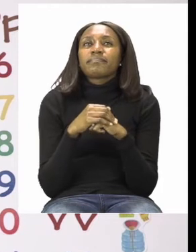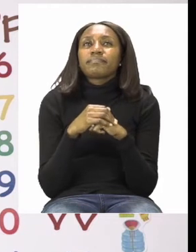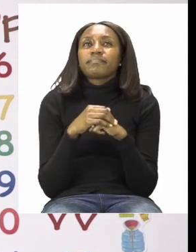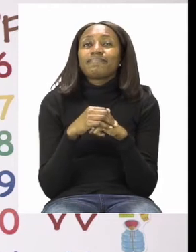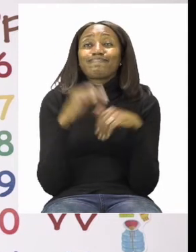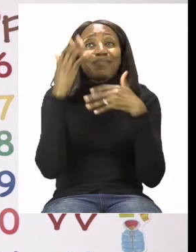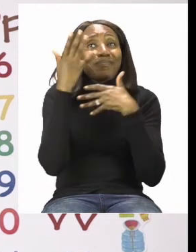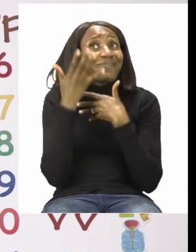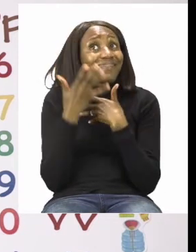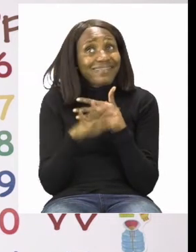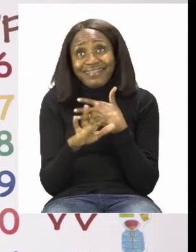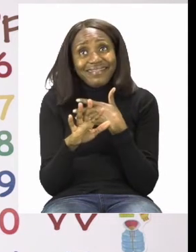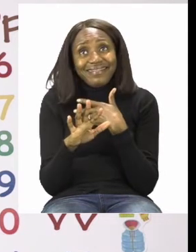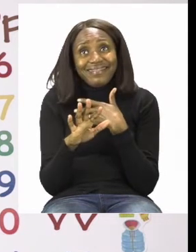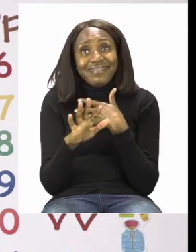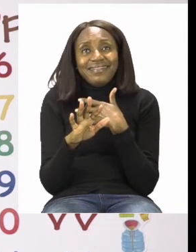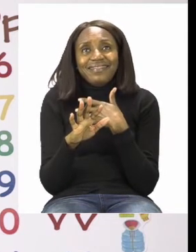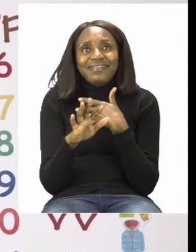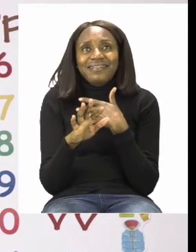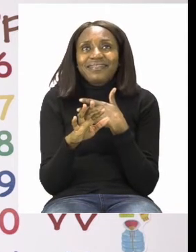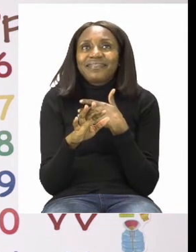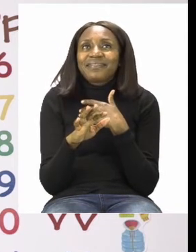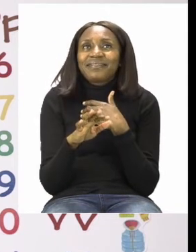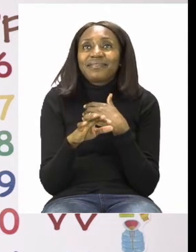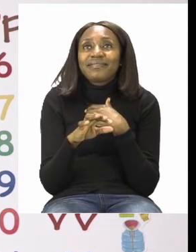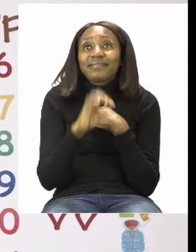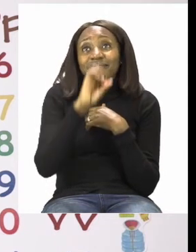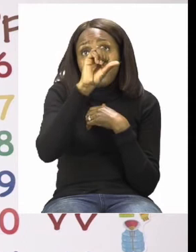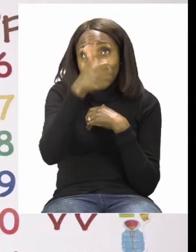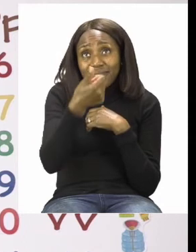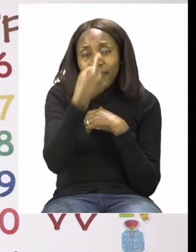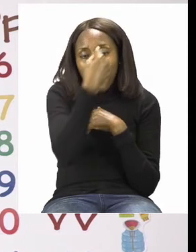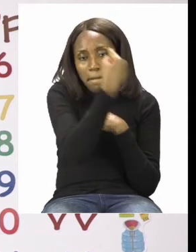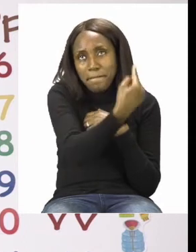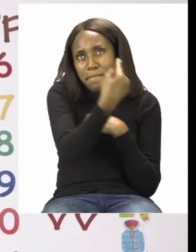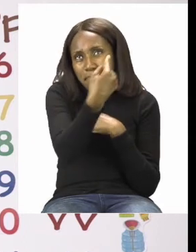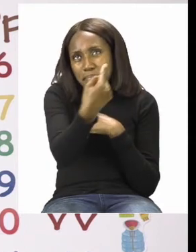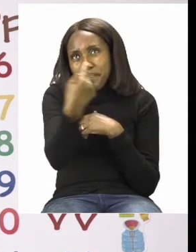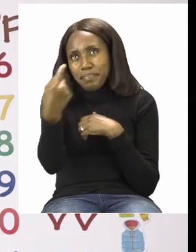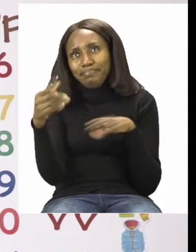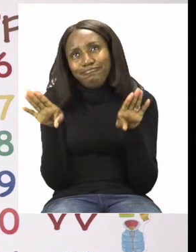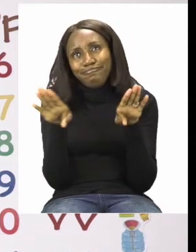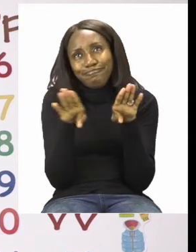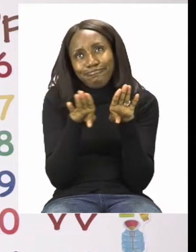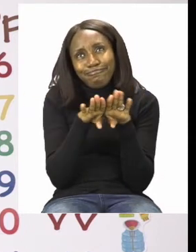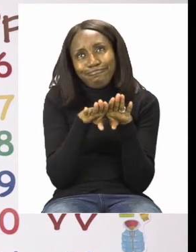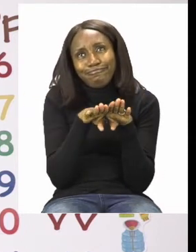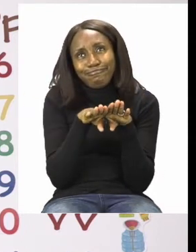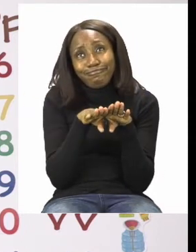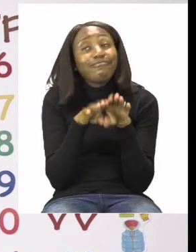we are done. So the rest of the patterns that you can see are for you to do